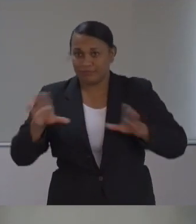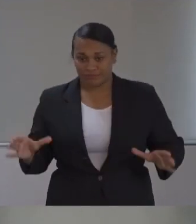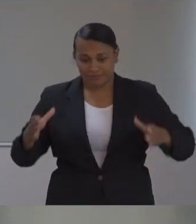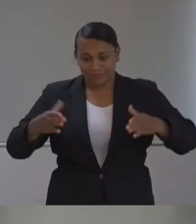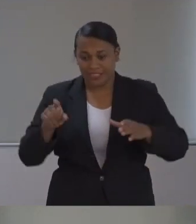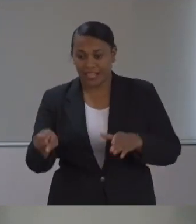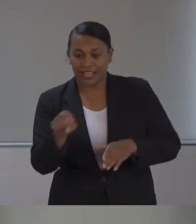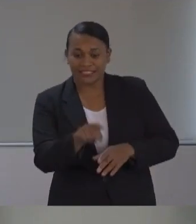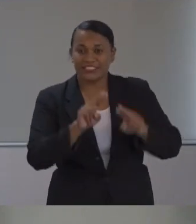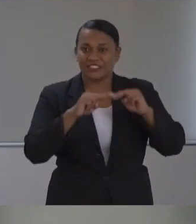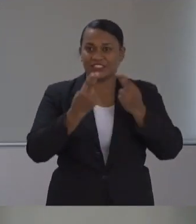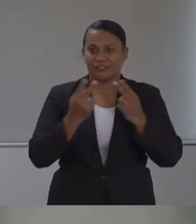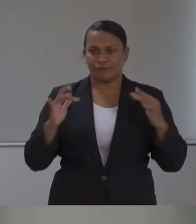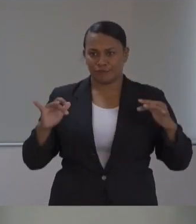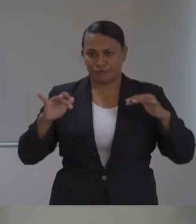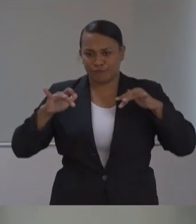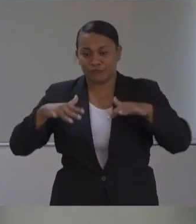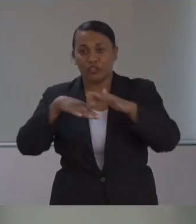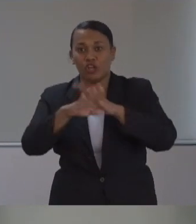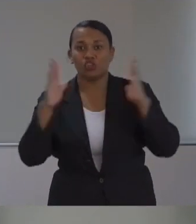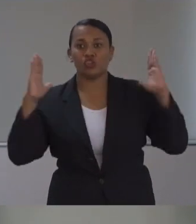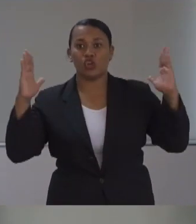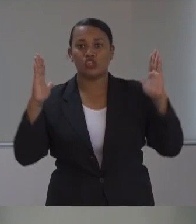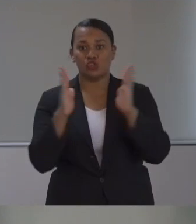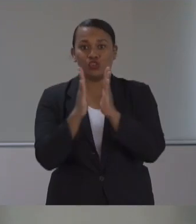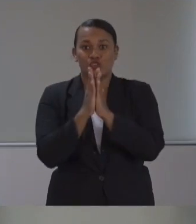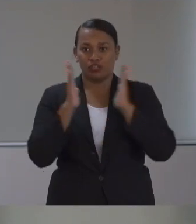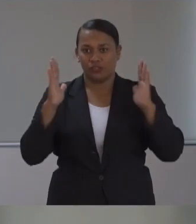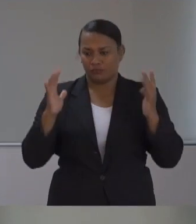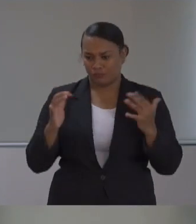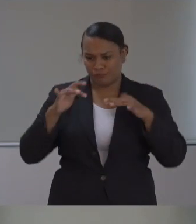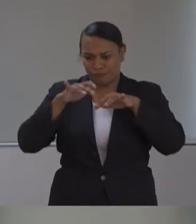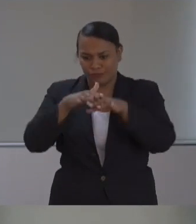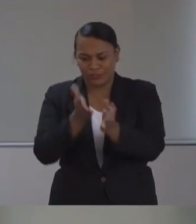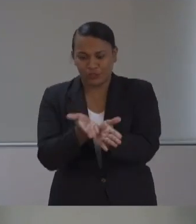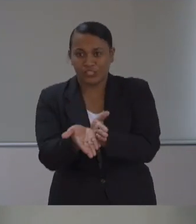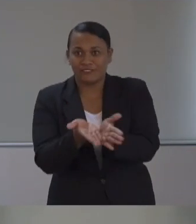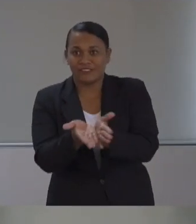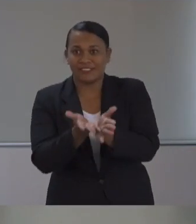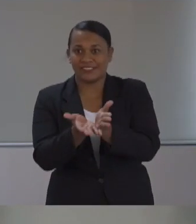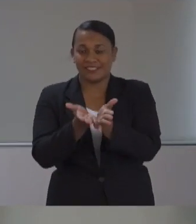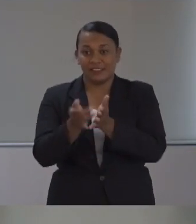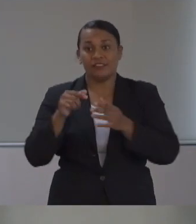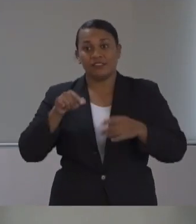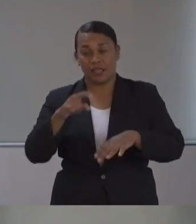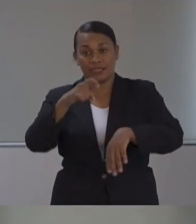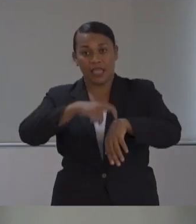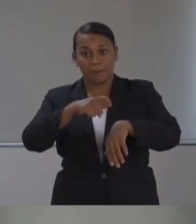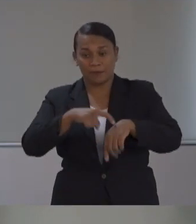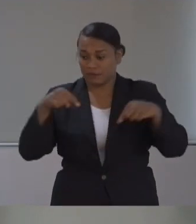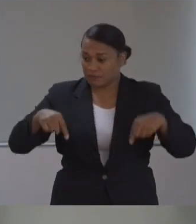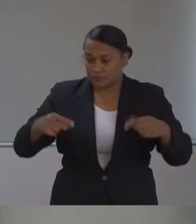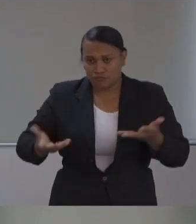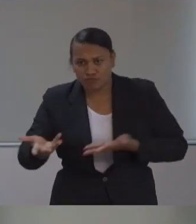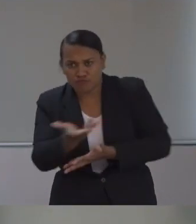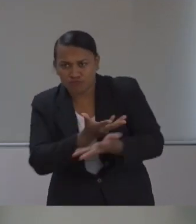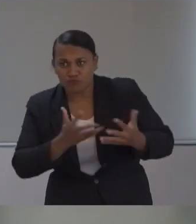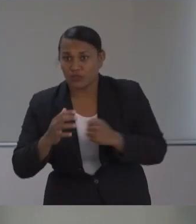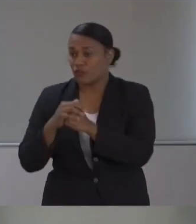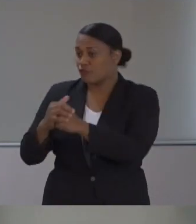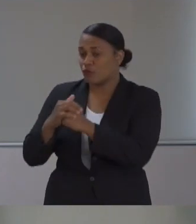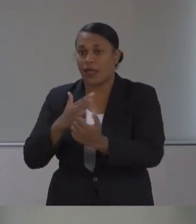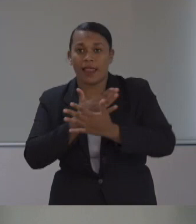at church services, planning parties, and spending intimate time with friends and loved